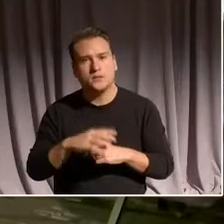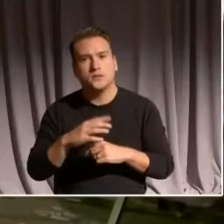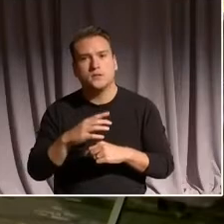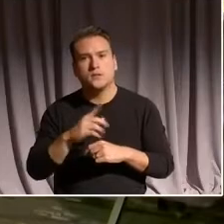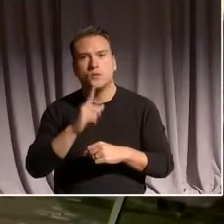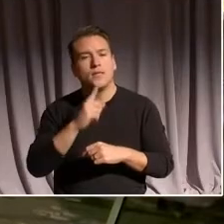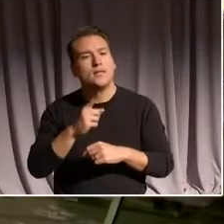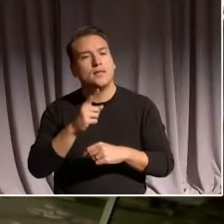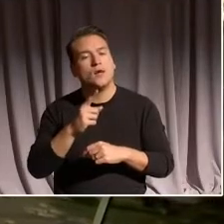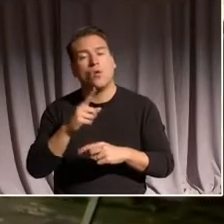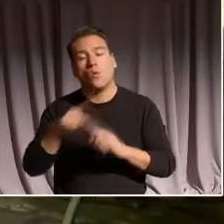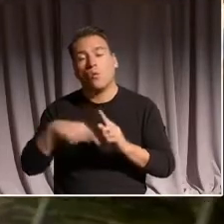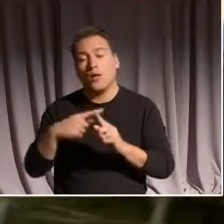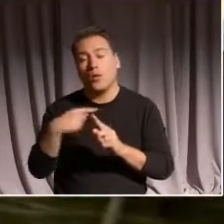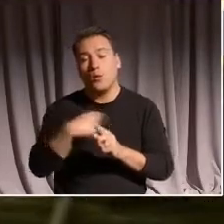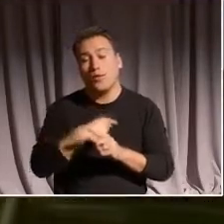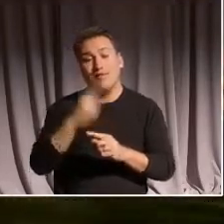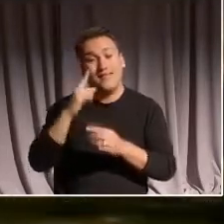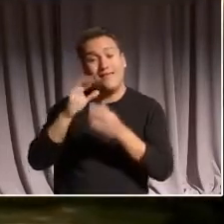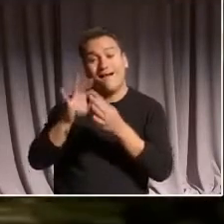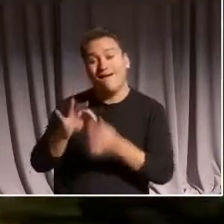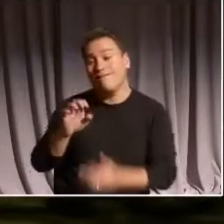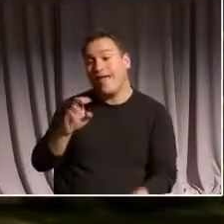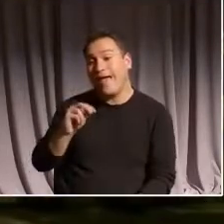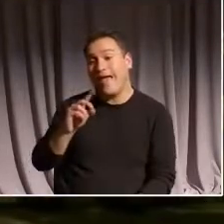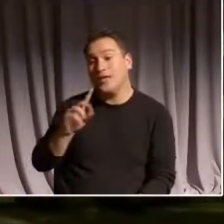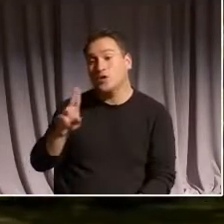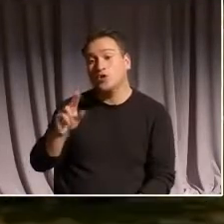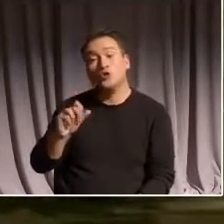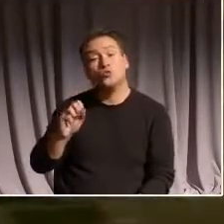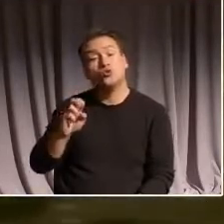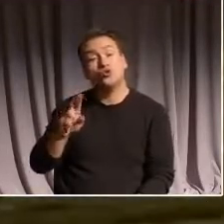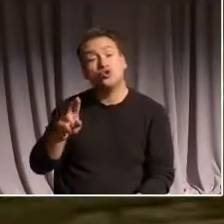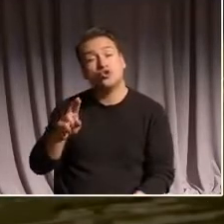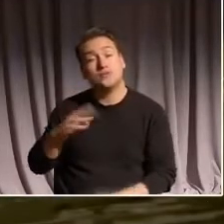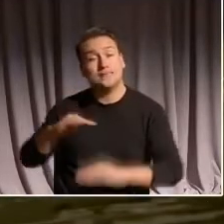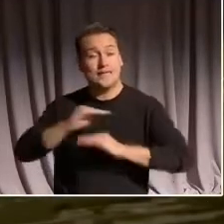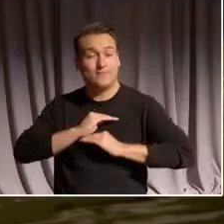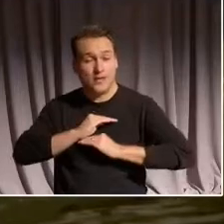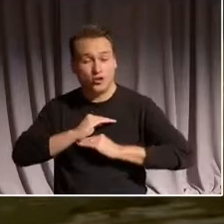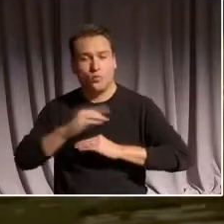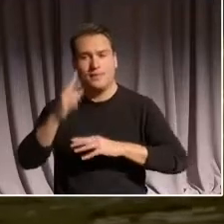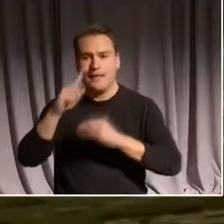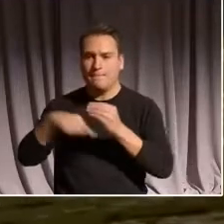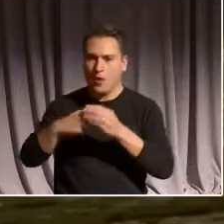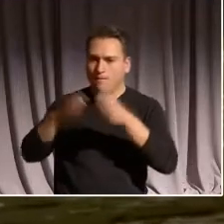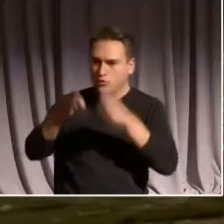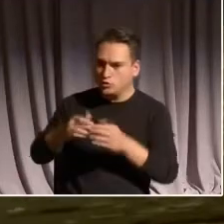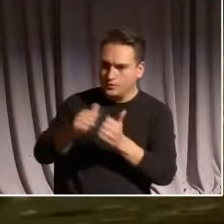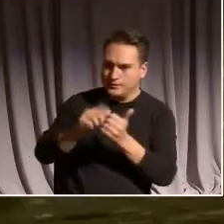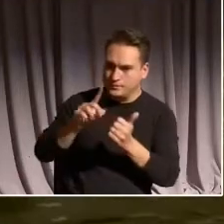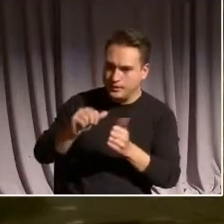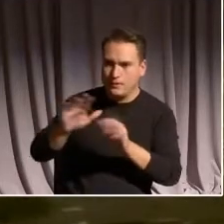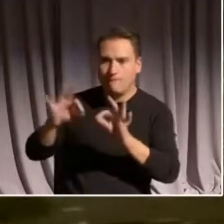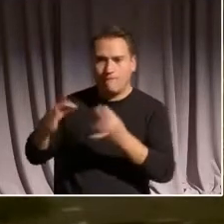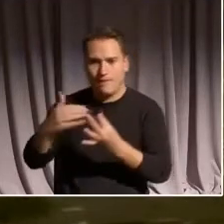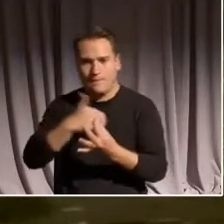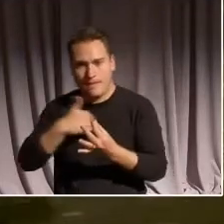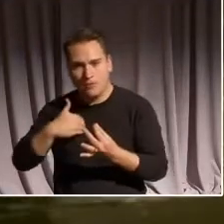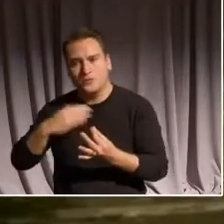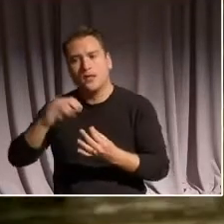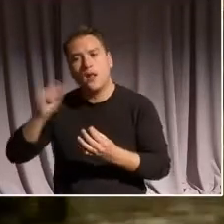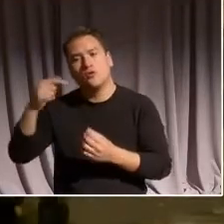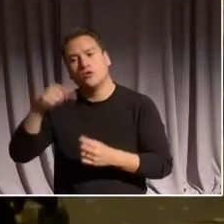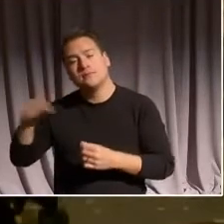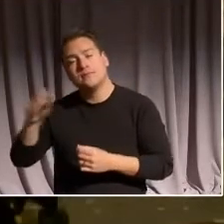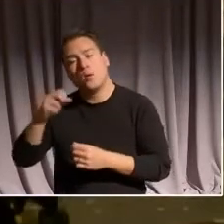satisfaction. And when I think of end users, I think about people who have disabilities, their family members, and other stakeholders, and making sure that we are